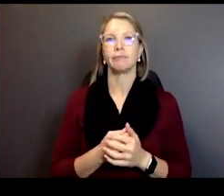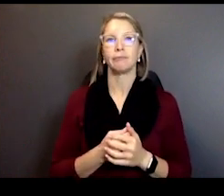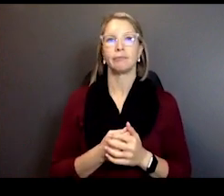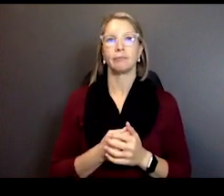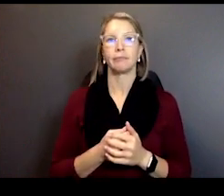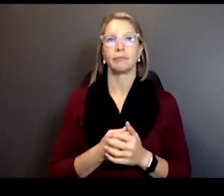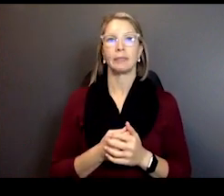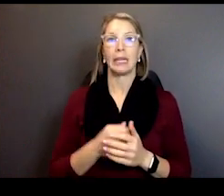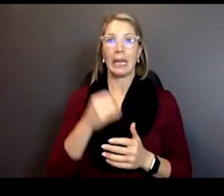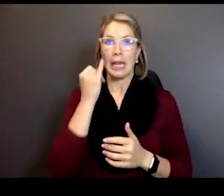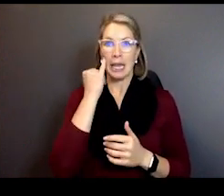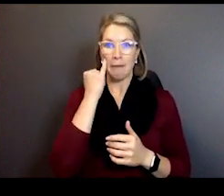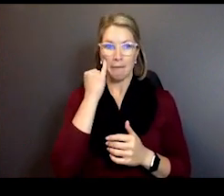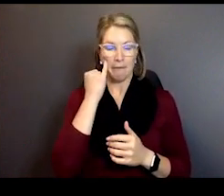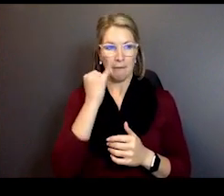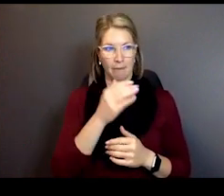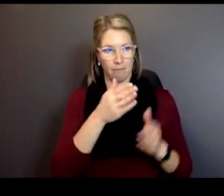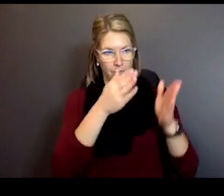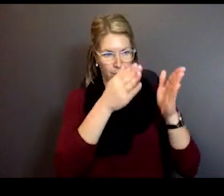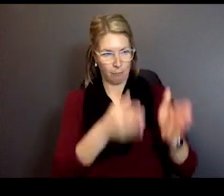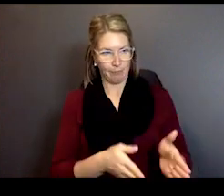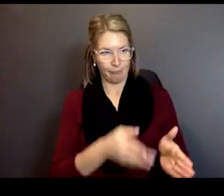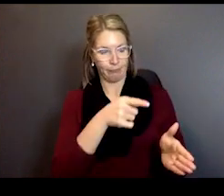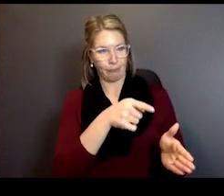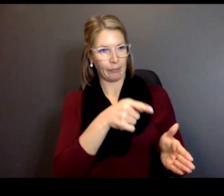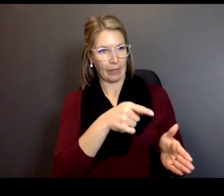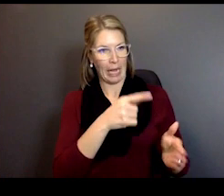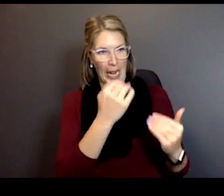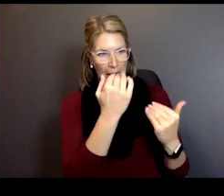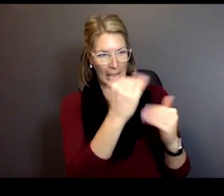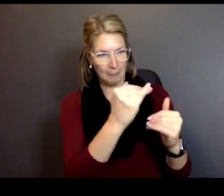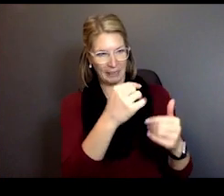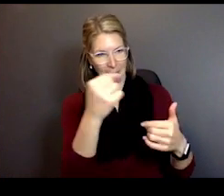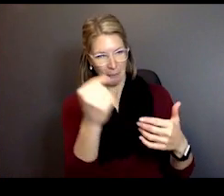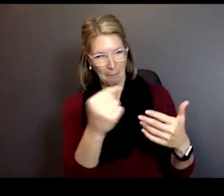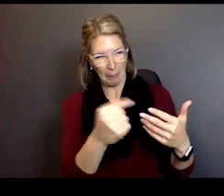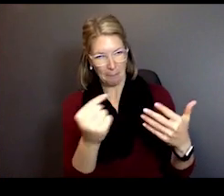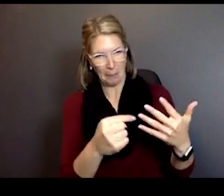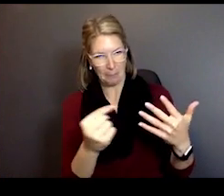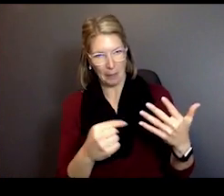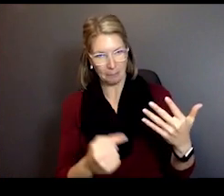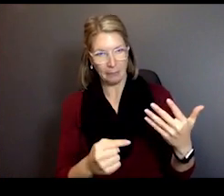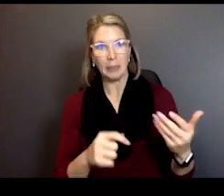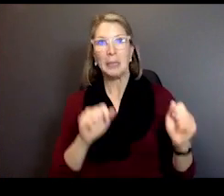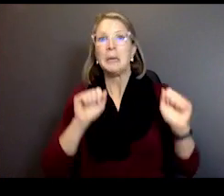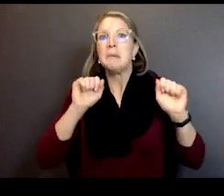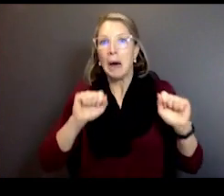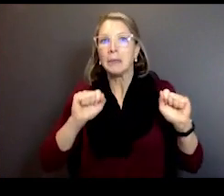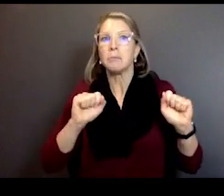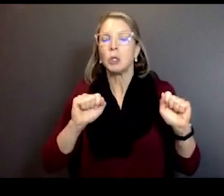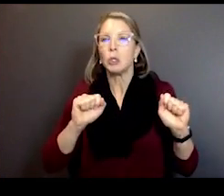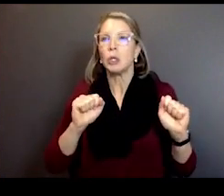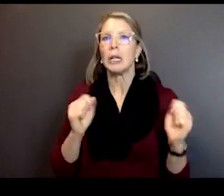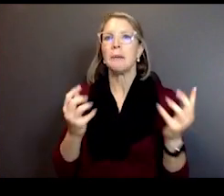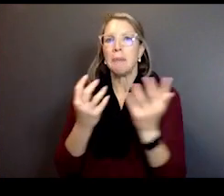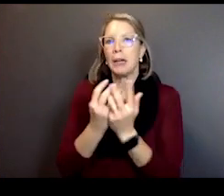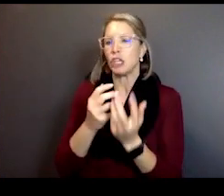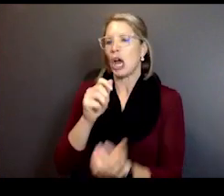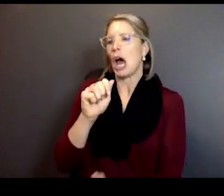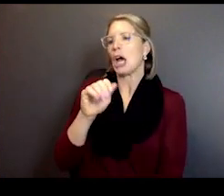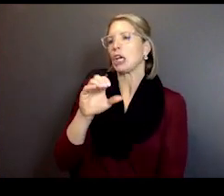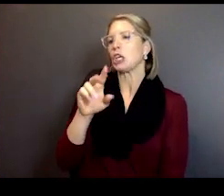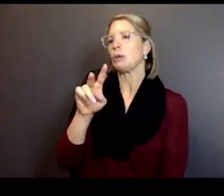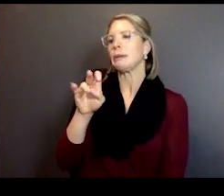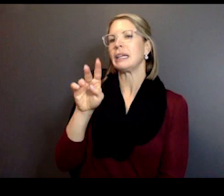A patient with limitations in more than one category may qualify under the cumulative effect of significant limitations on